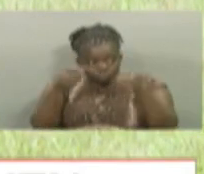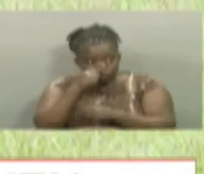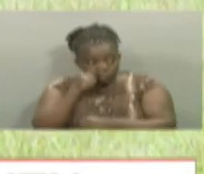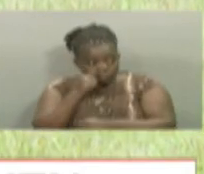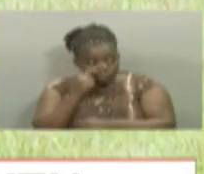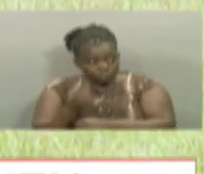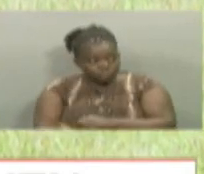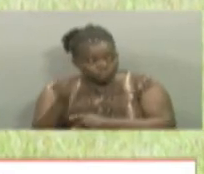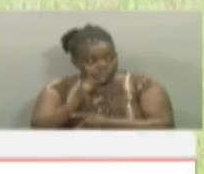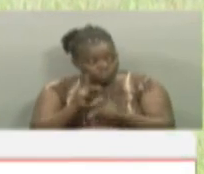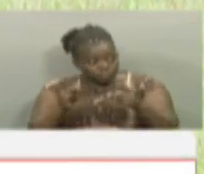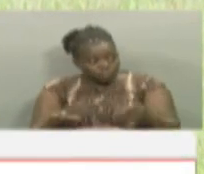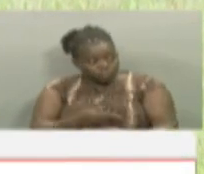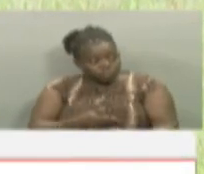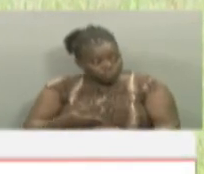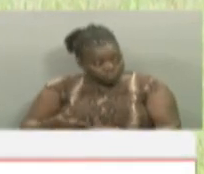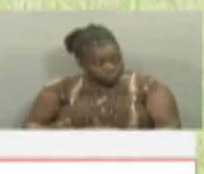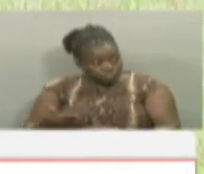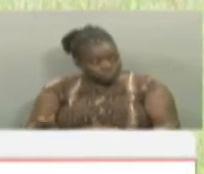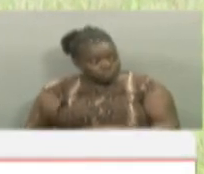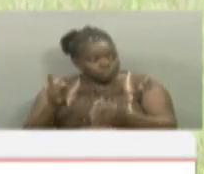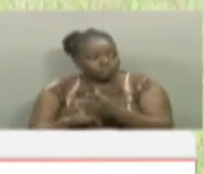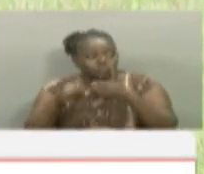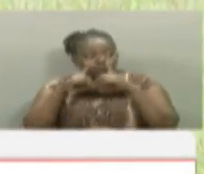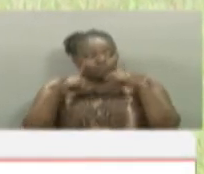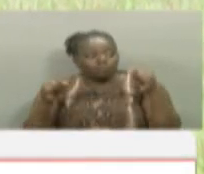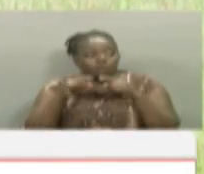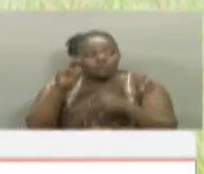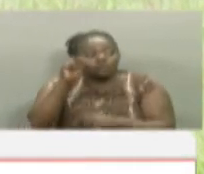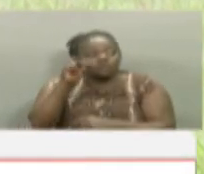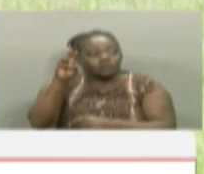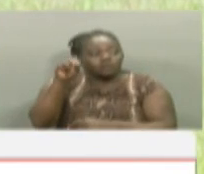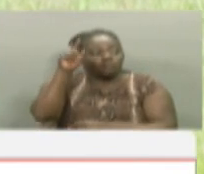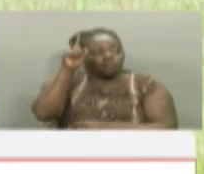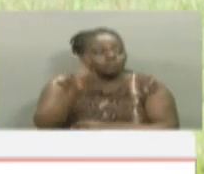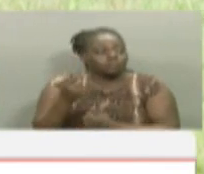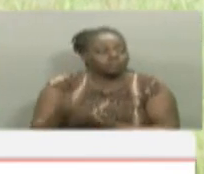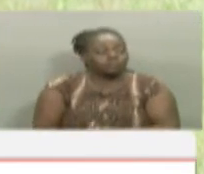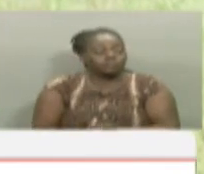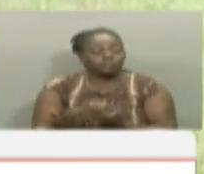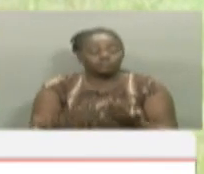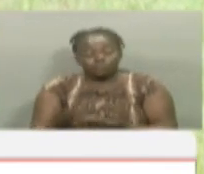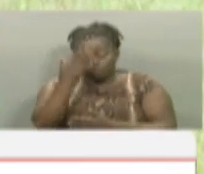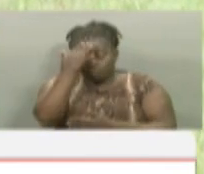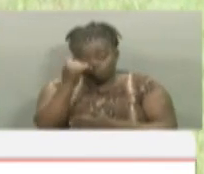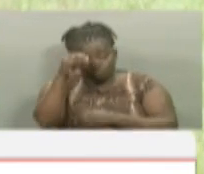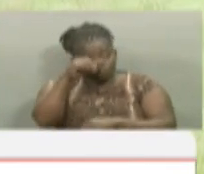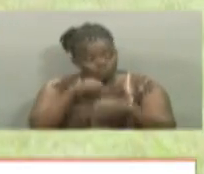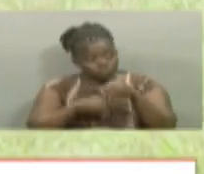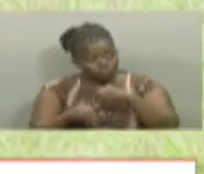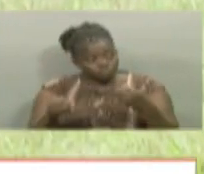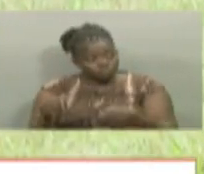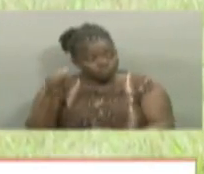abantu batwire biina enjara yo kugira ngo batunga ekigambo kya NRM kikabahikaho nicyo kitumire batera karuru uko kubatira